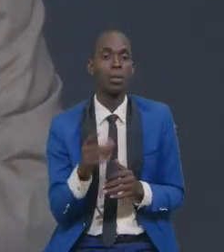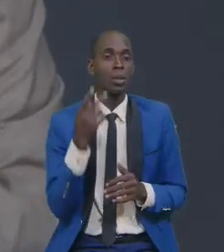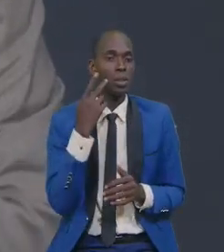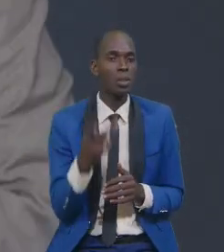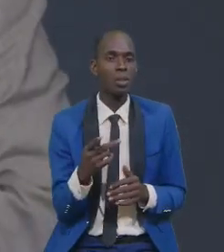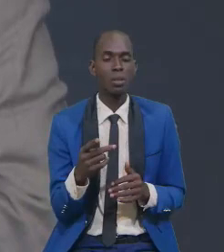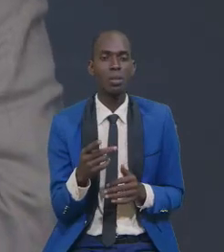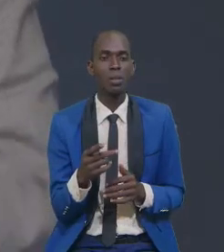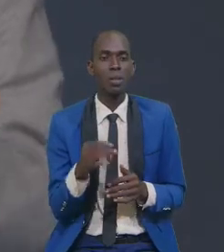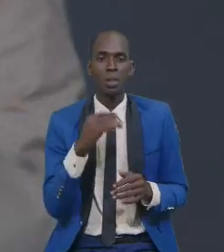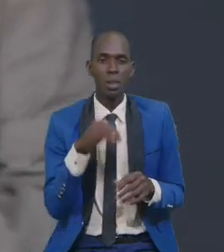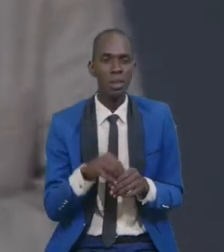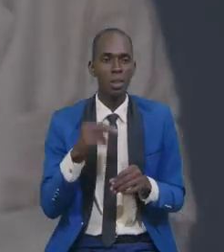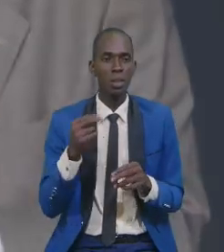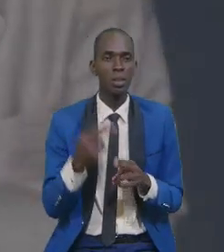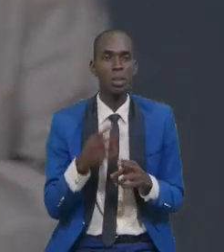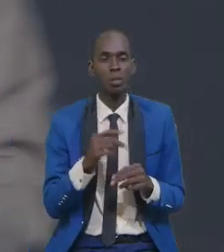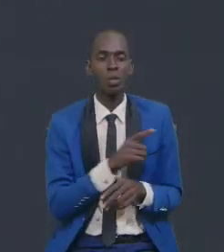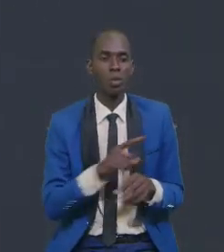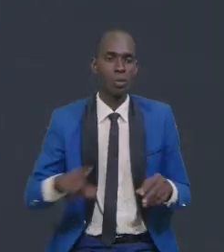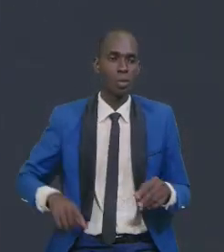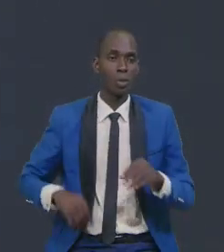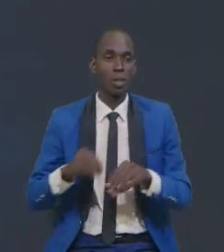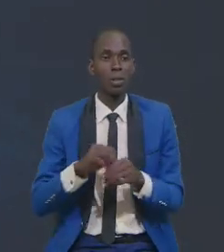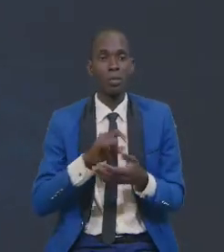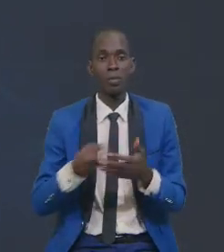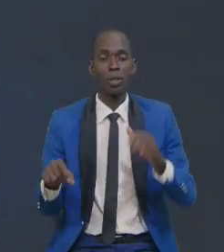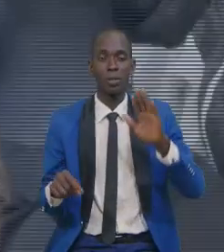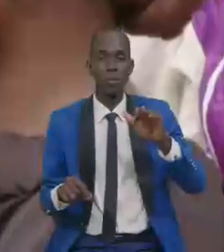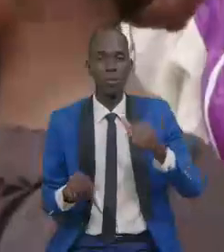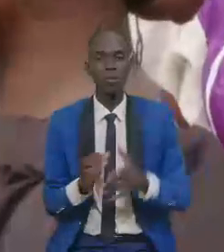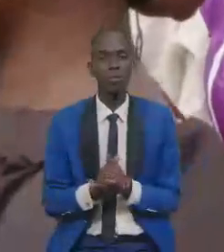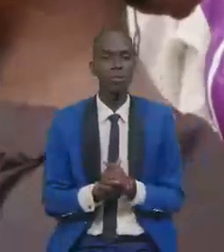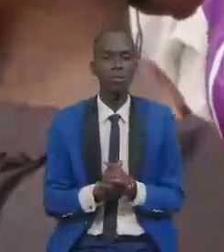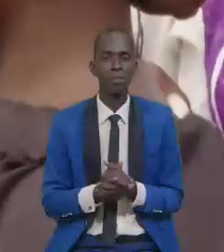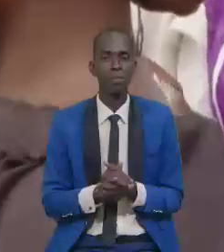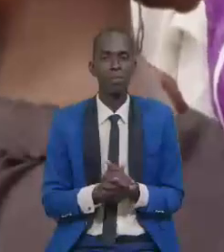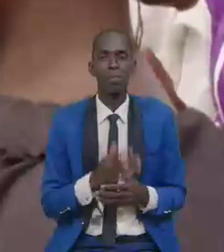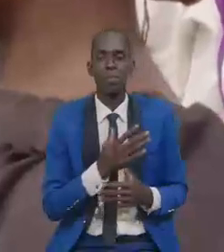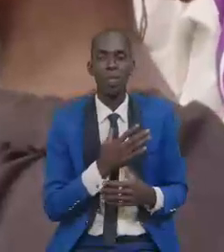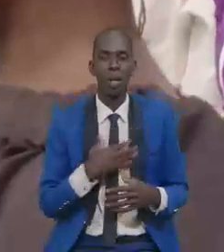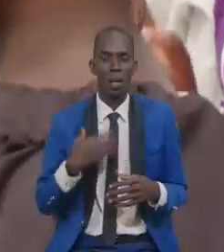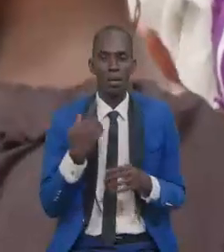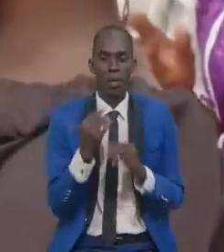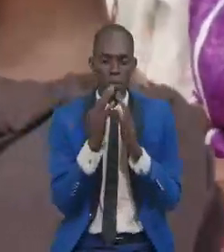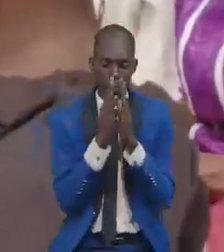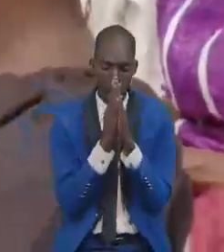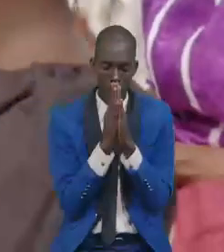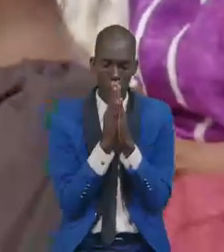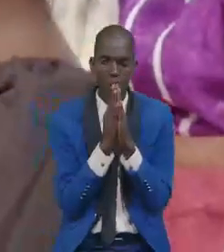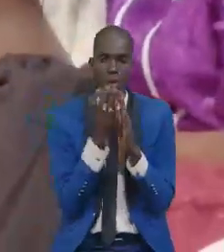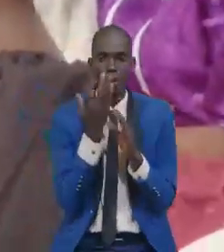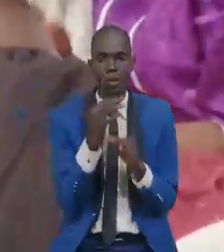the name of the Lord. In verse 15, verse 15 says, and the prayer of